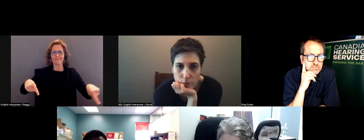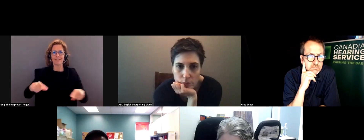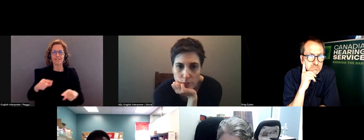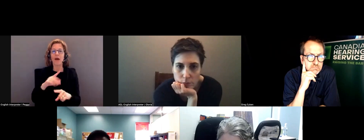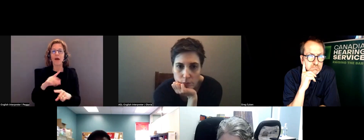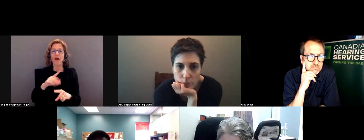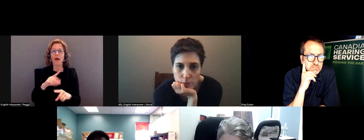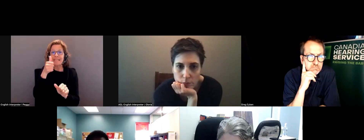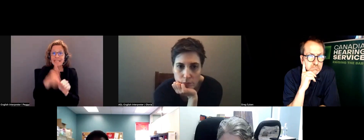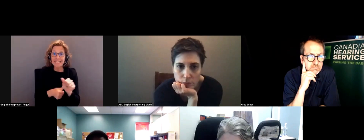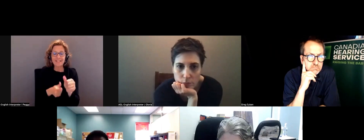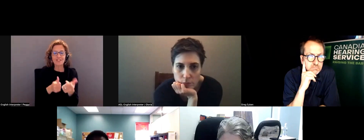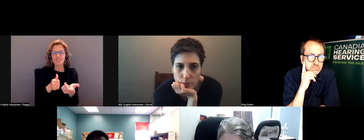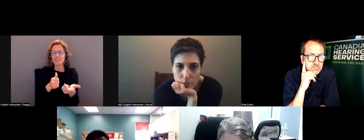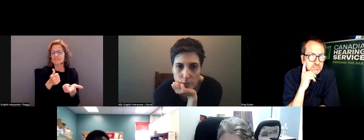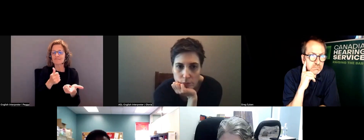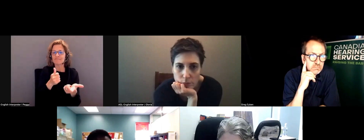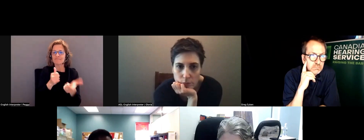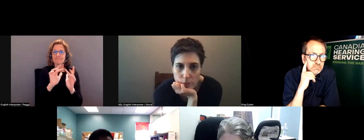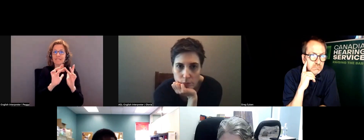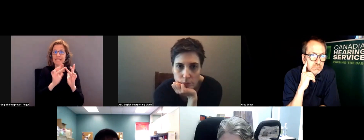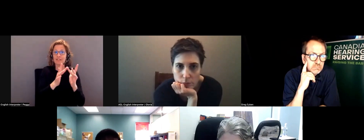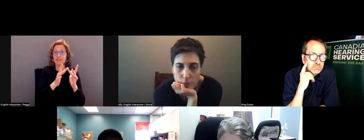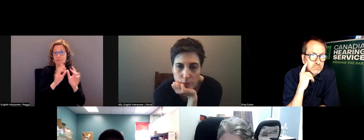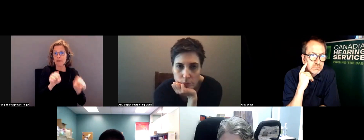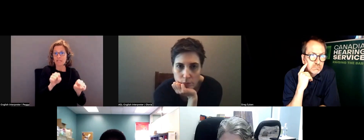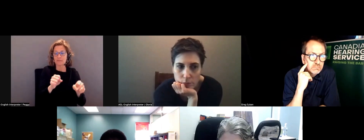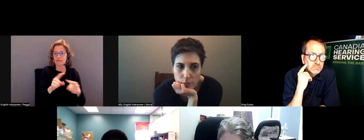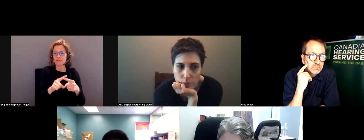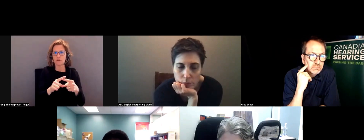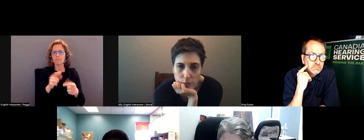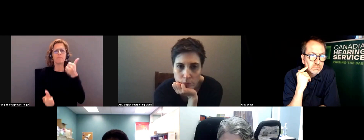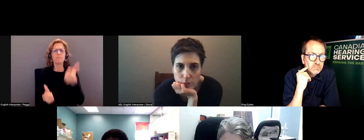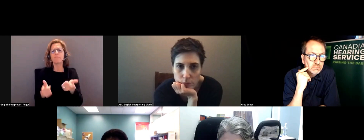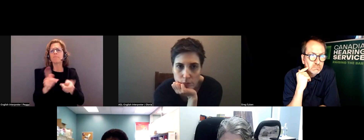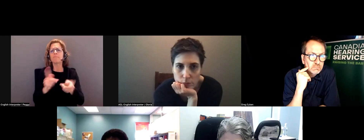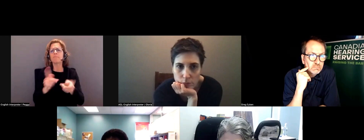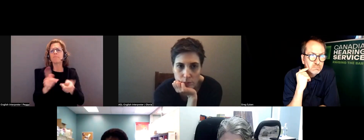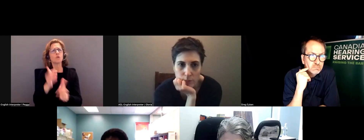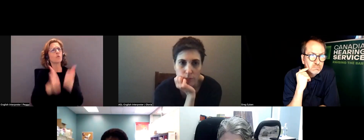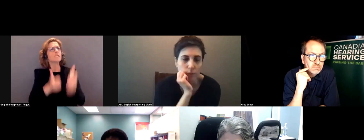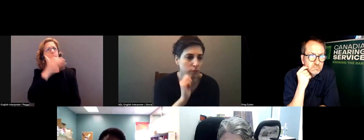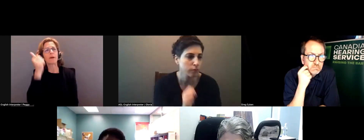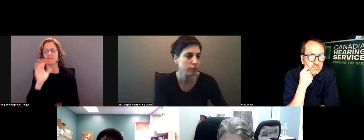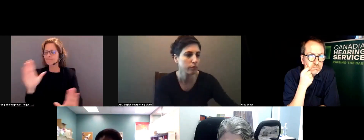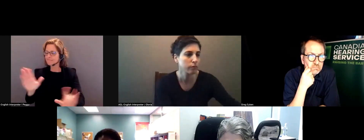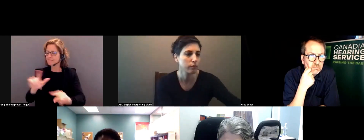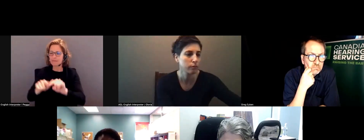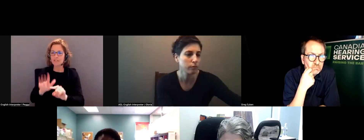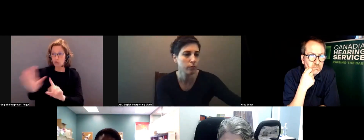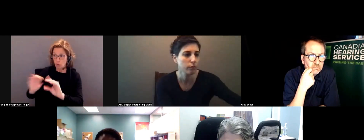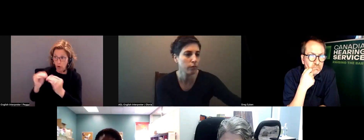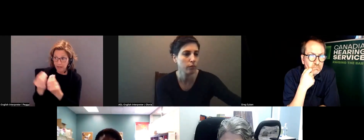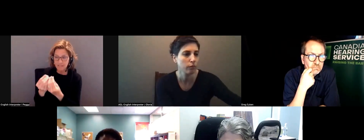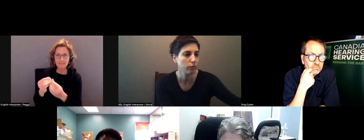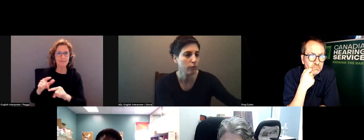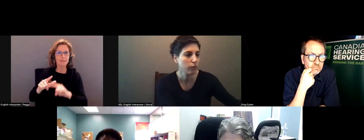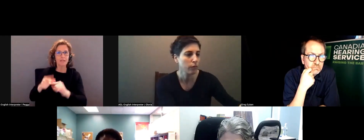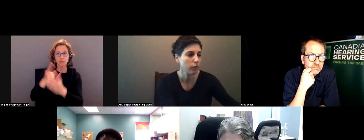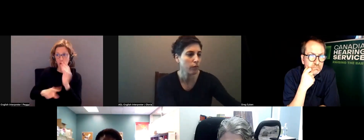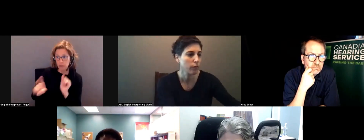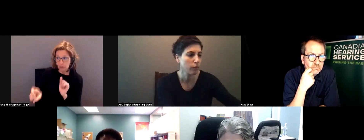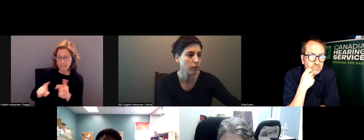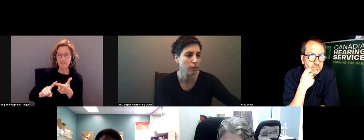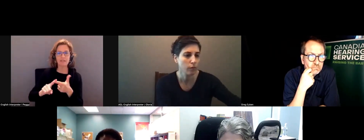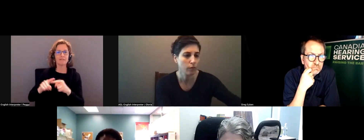all depends on the organization, what they can afford or have access to, the staff skills, and even just the specific